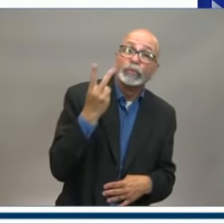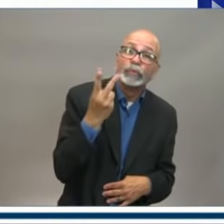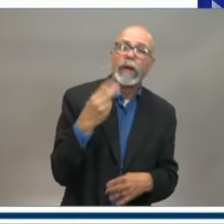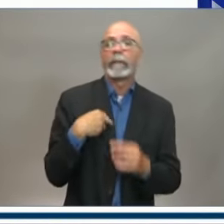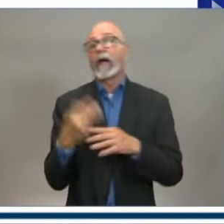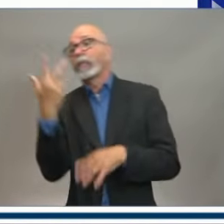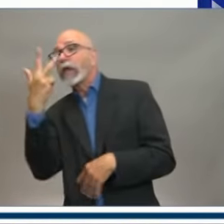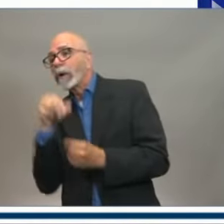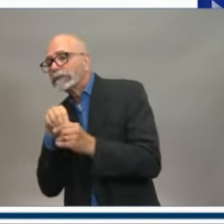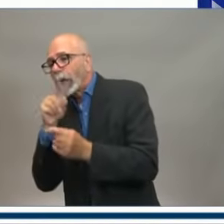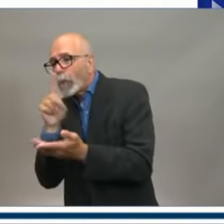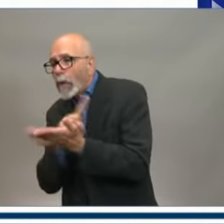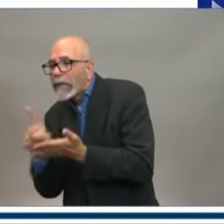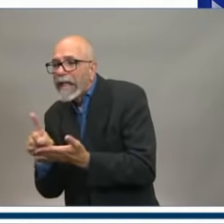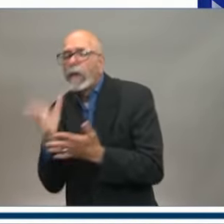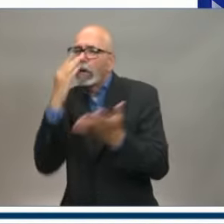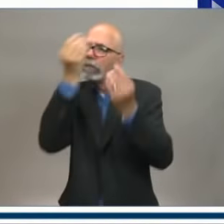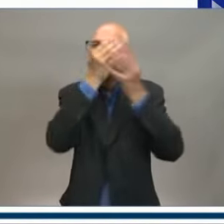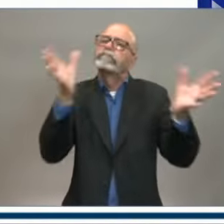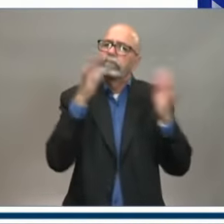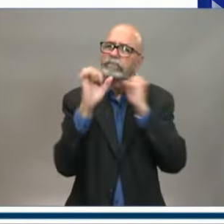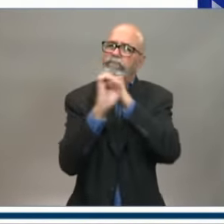Katie Hartai with News 95.7.